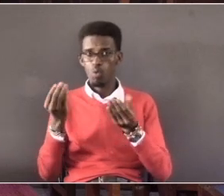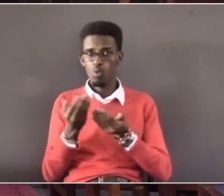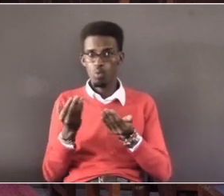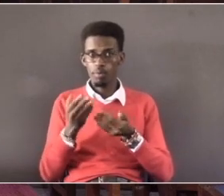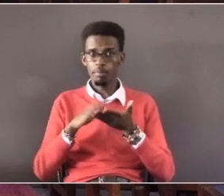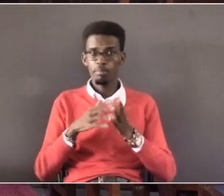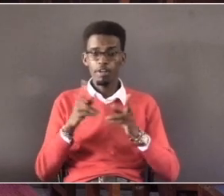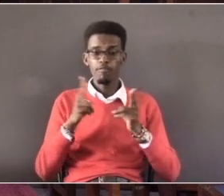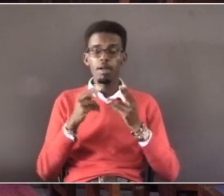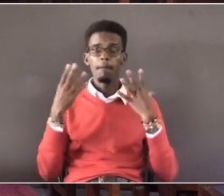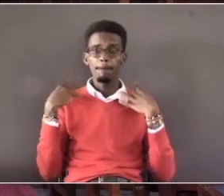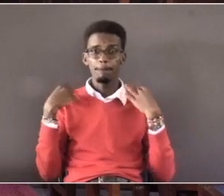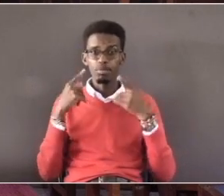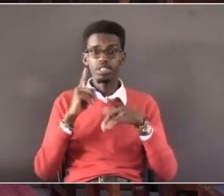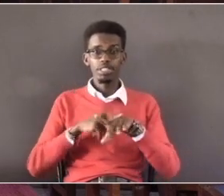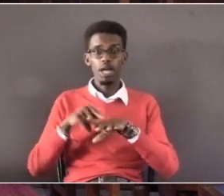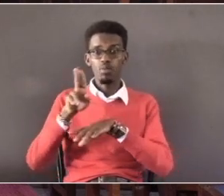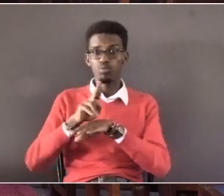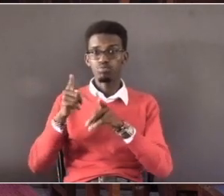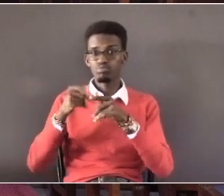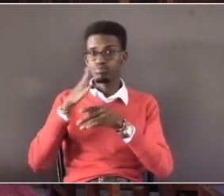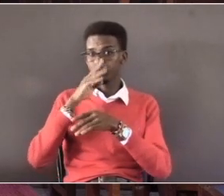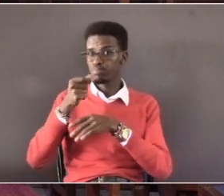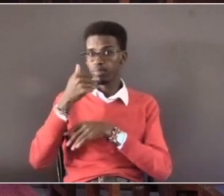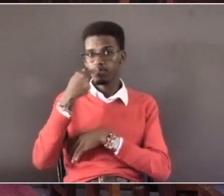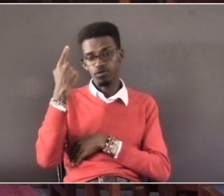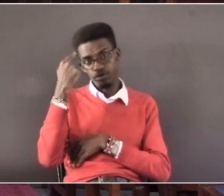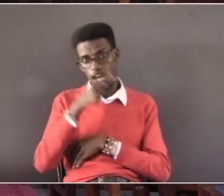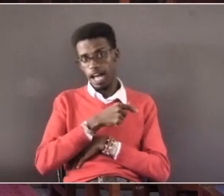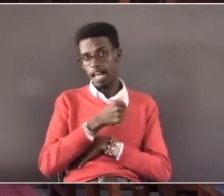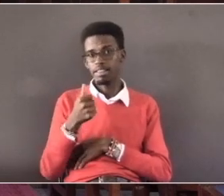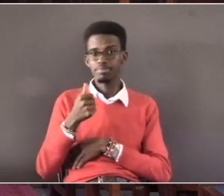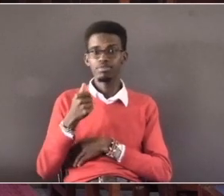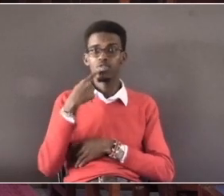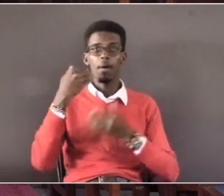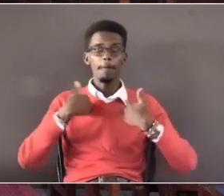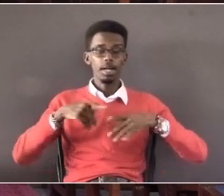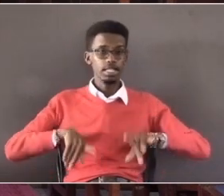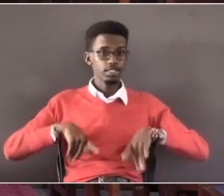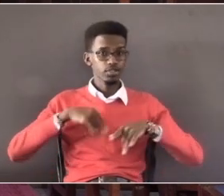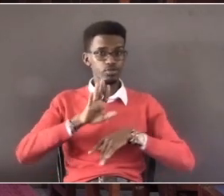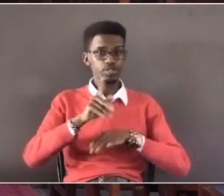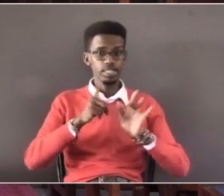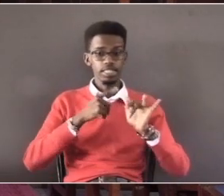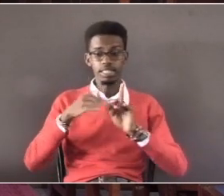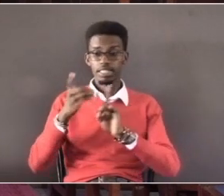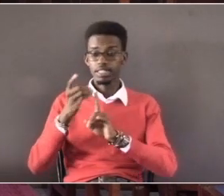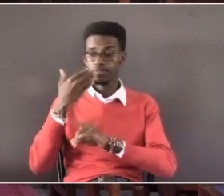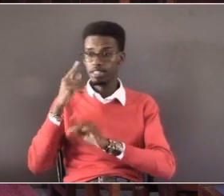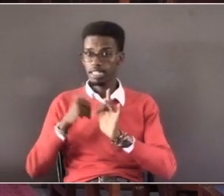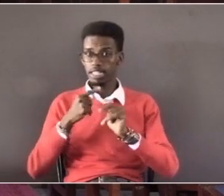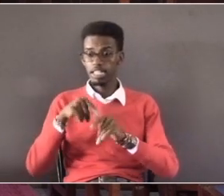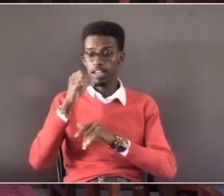to be very practical when it comes to lending out money. So if the person in your life who you are dating,